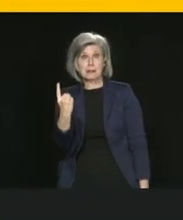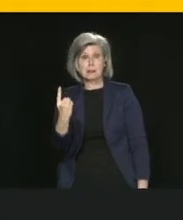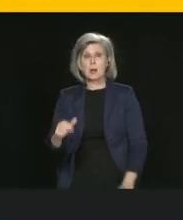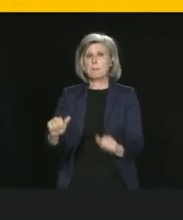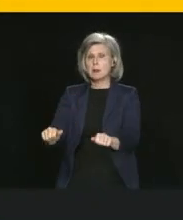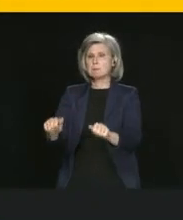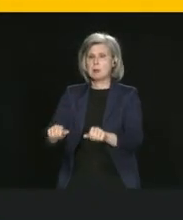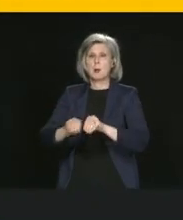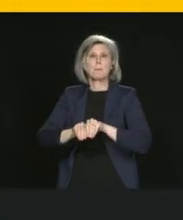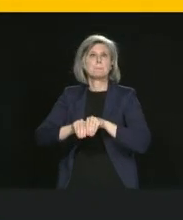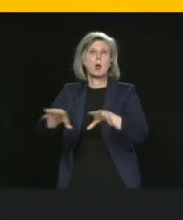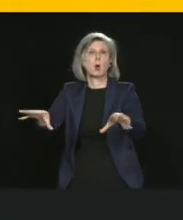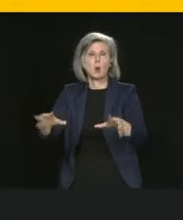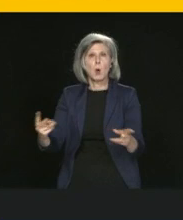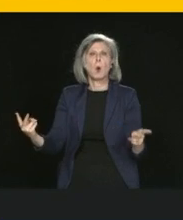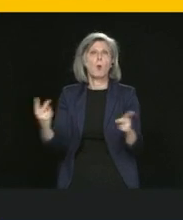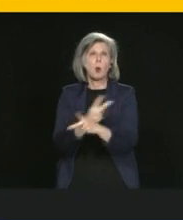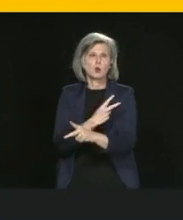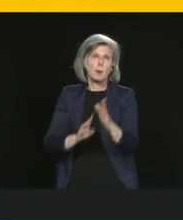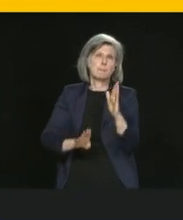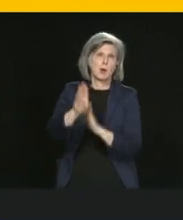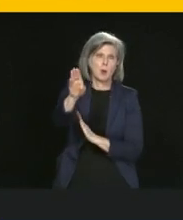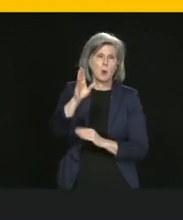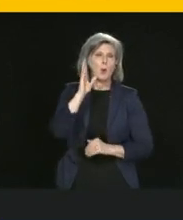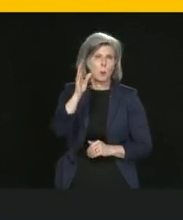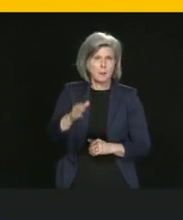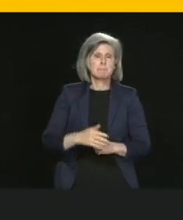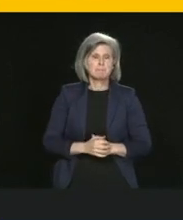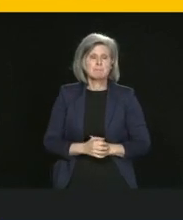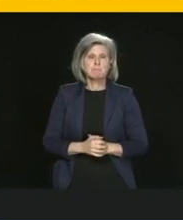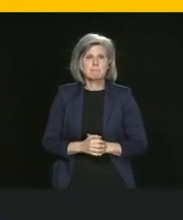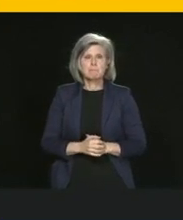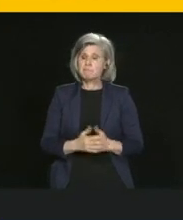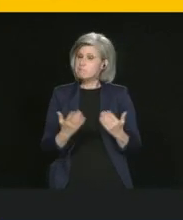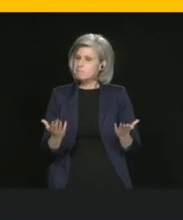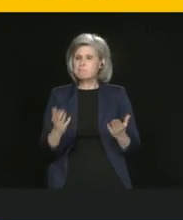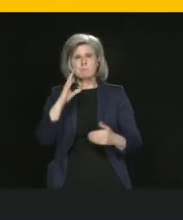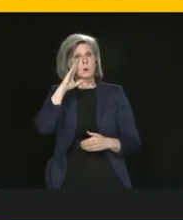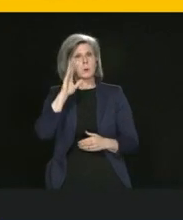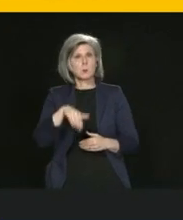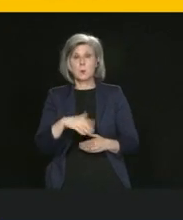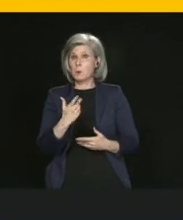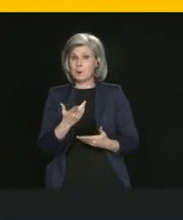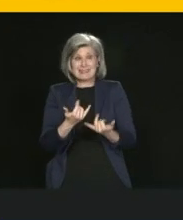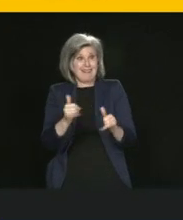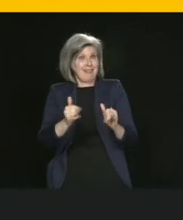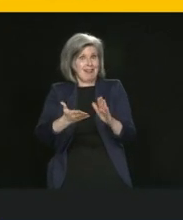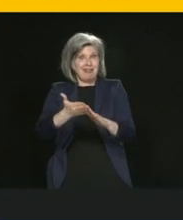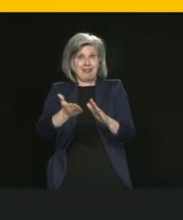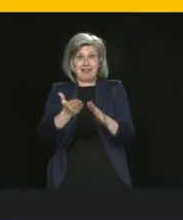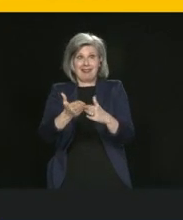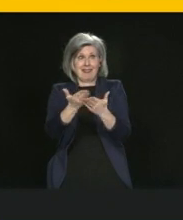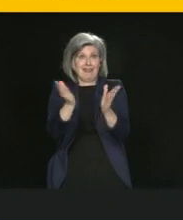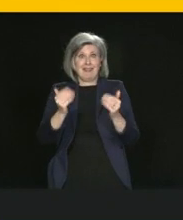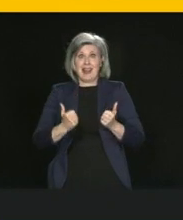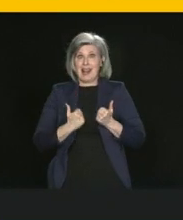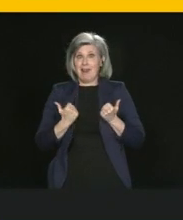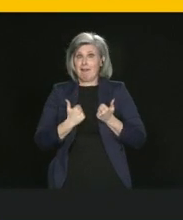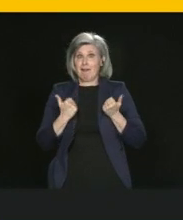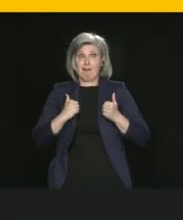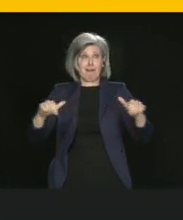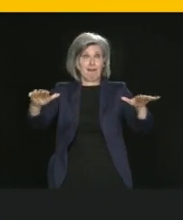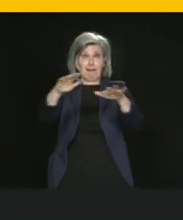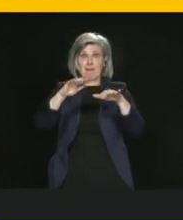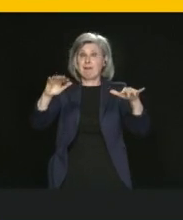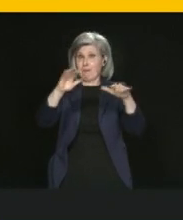hard truth is that COVID-19 is still very much with us. There is no room for complacency with COVID-19. We all need to keep up with